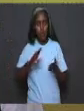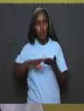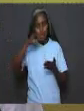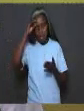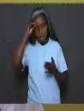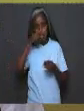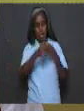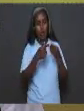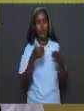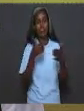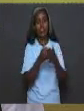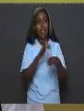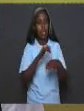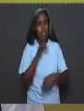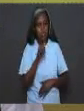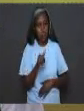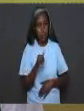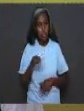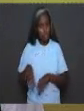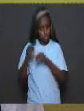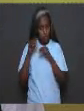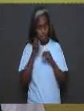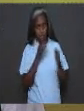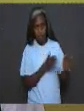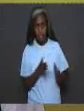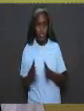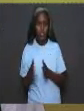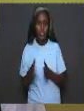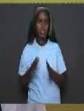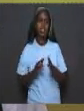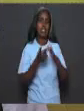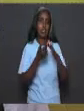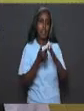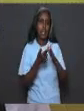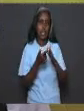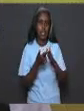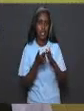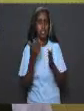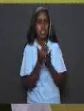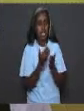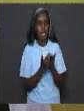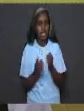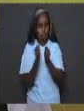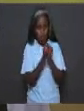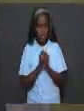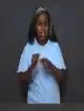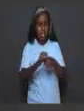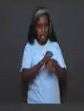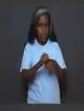asymptotes. Students, if you are ready, let us begin the lesson with an